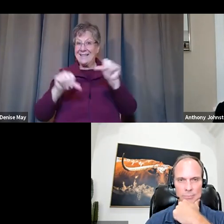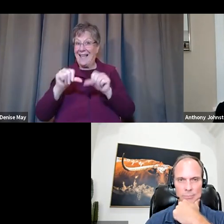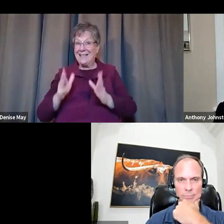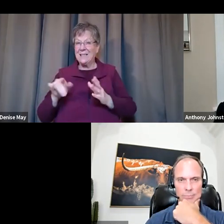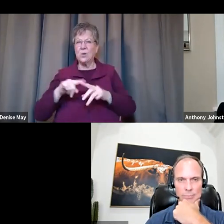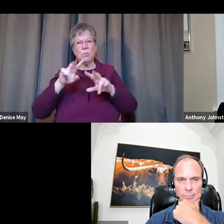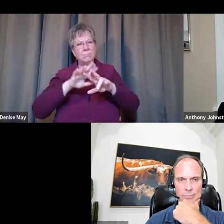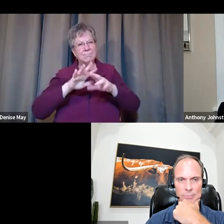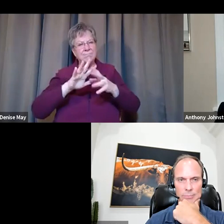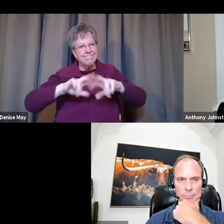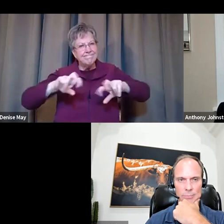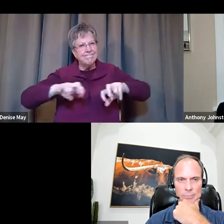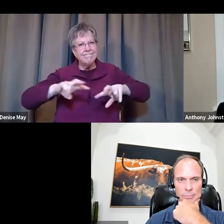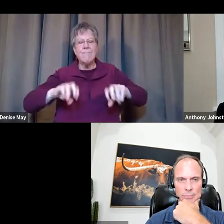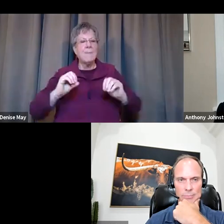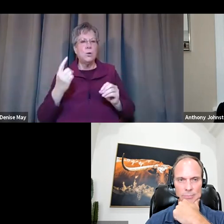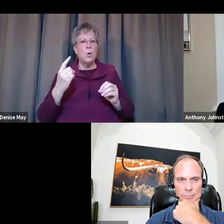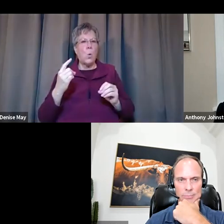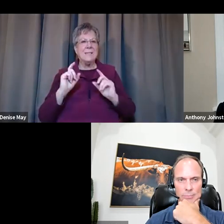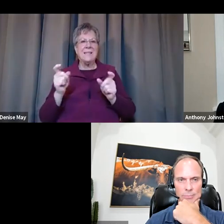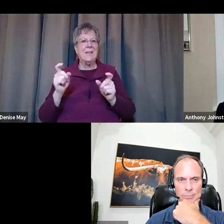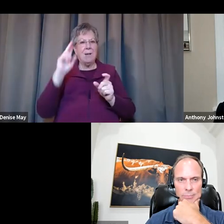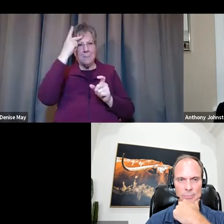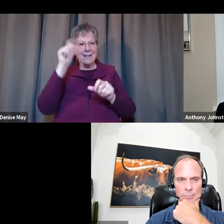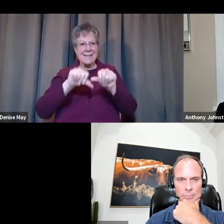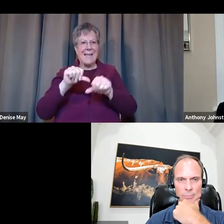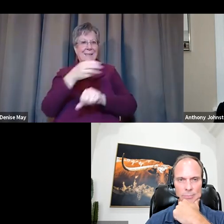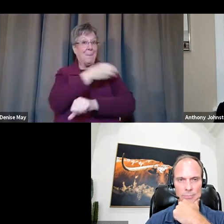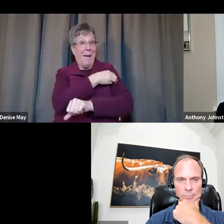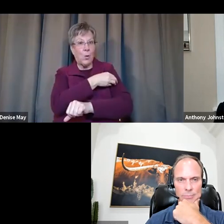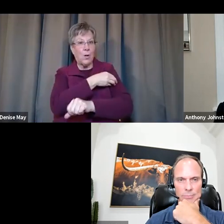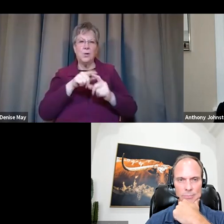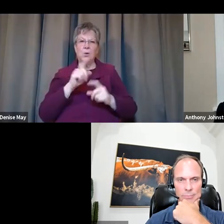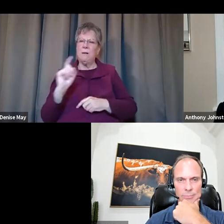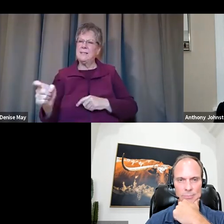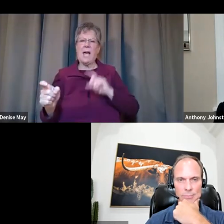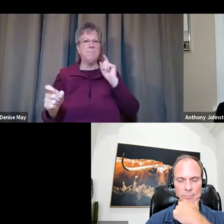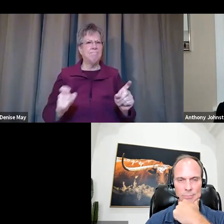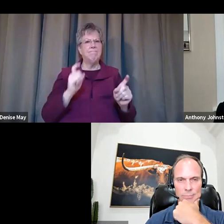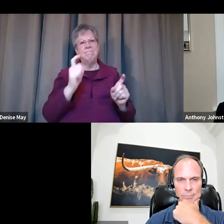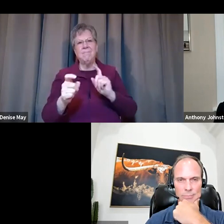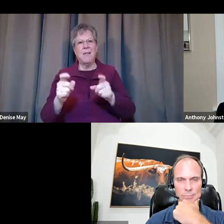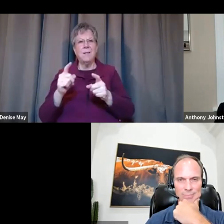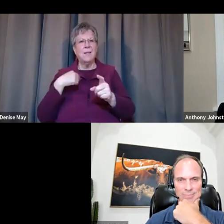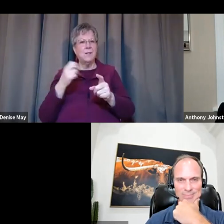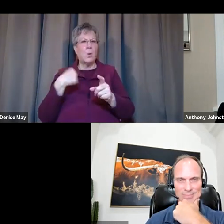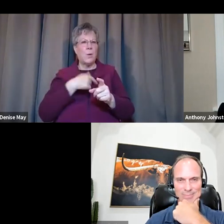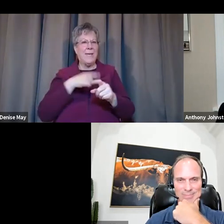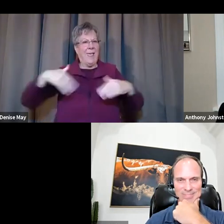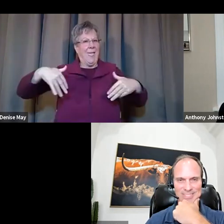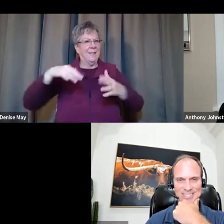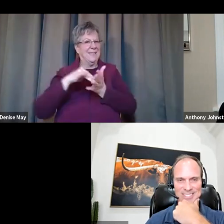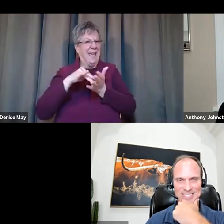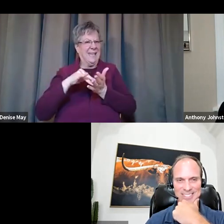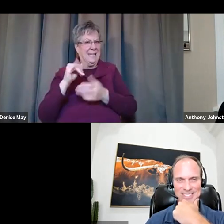this out. Nobody has given a political scientist the power to assign which people get to vote which way, so we can study this and